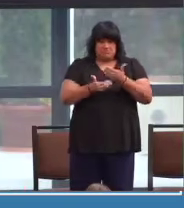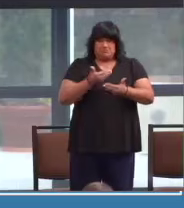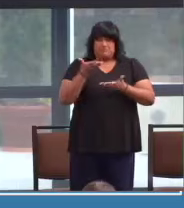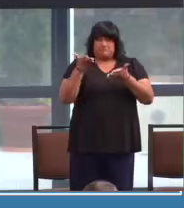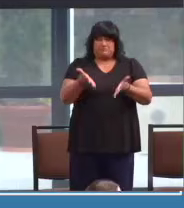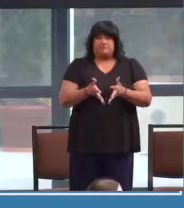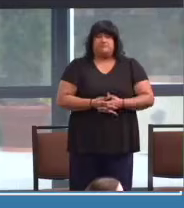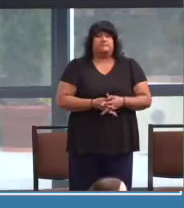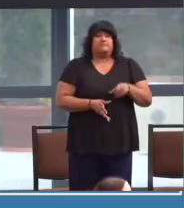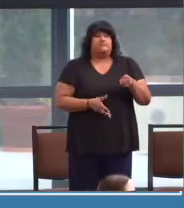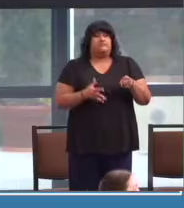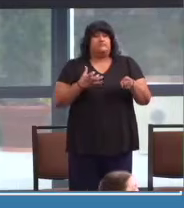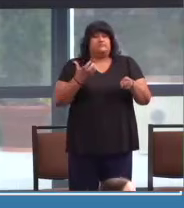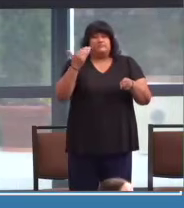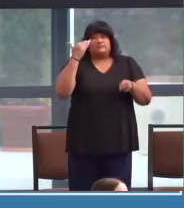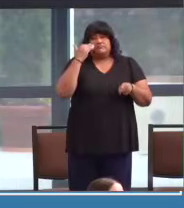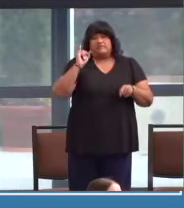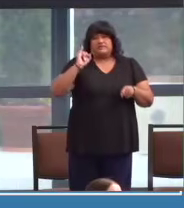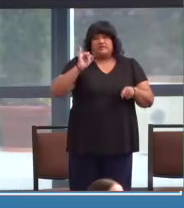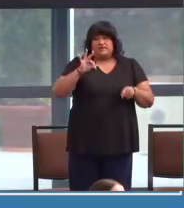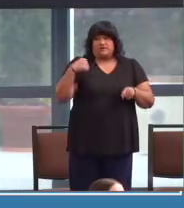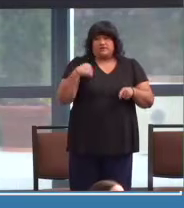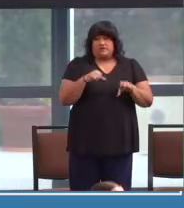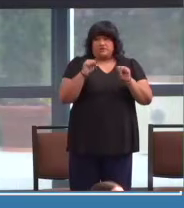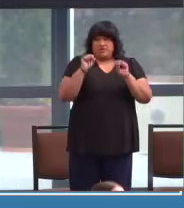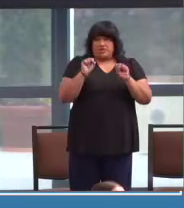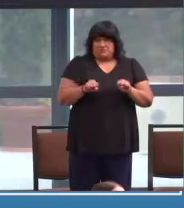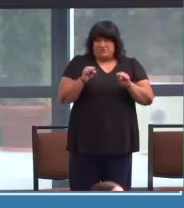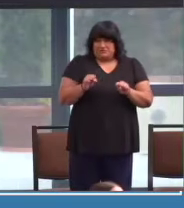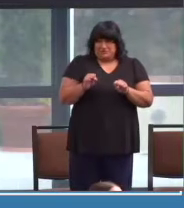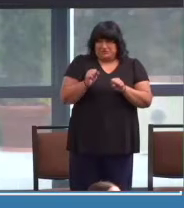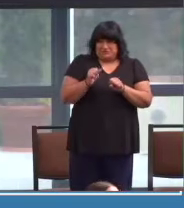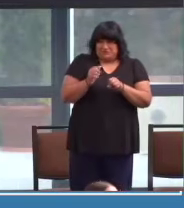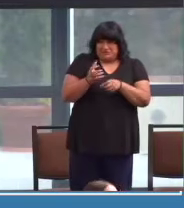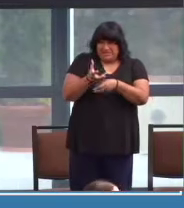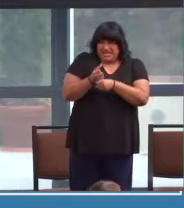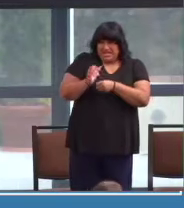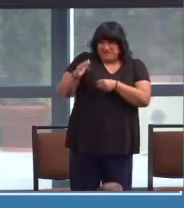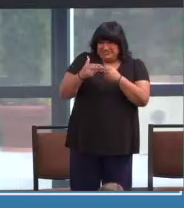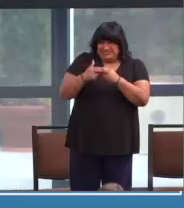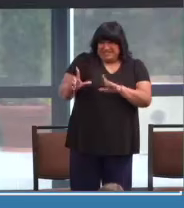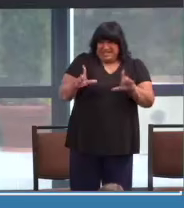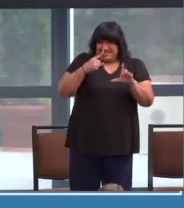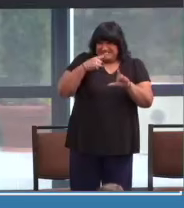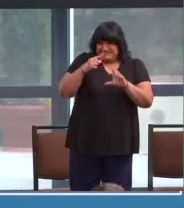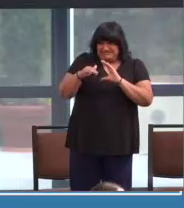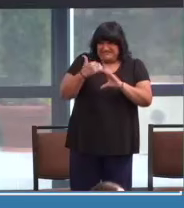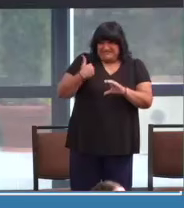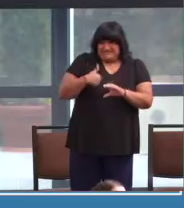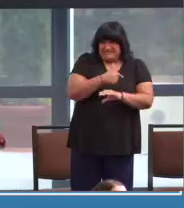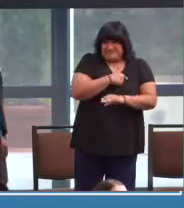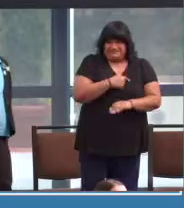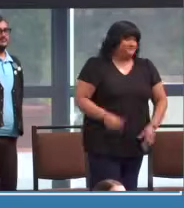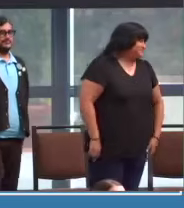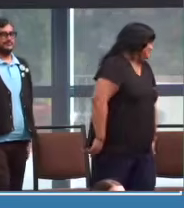I'd just like to know if we are able to get your slides. Susan? We